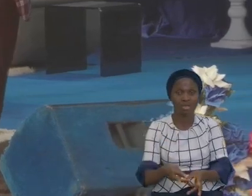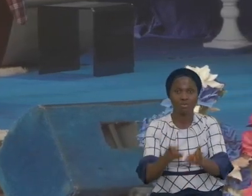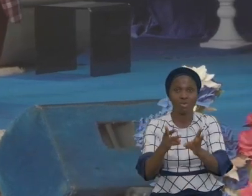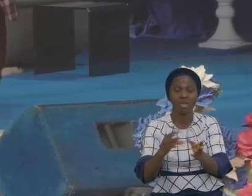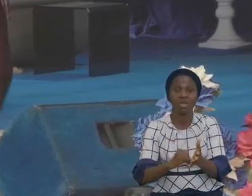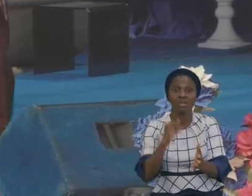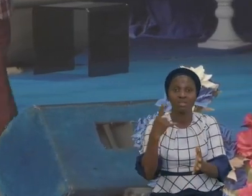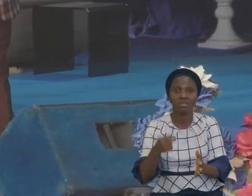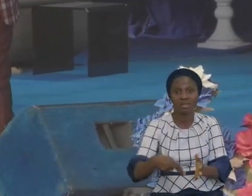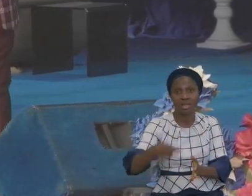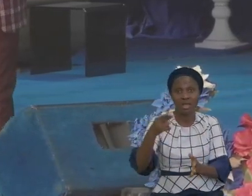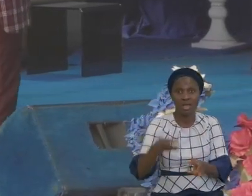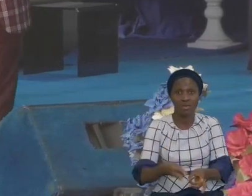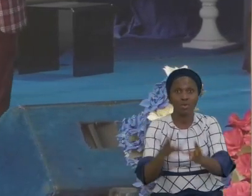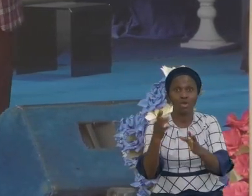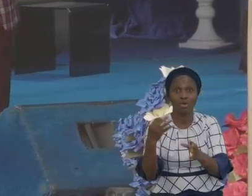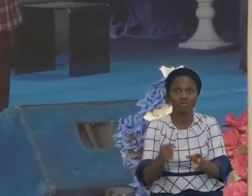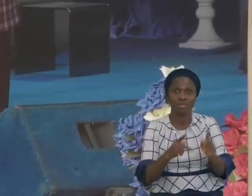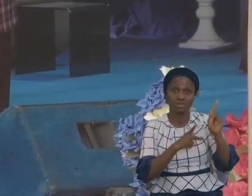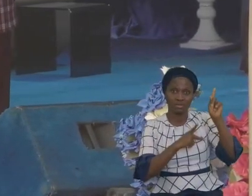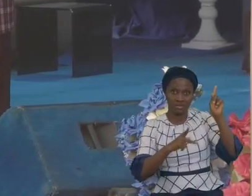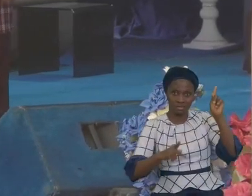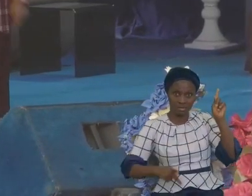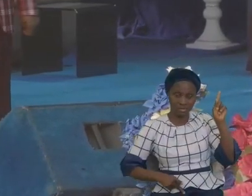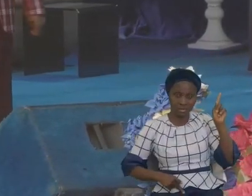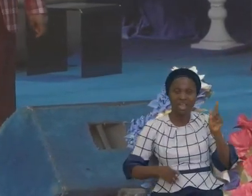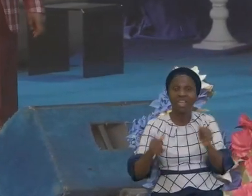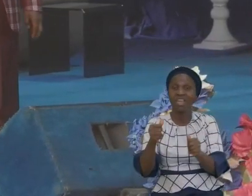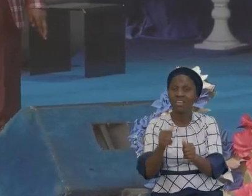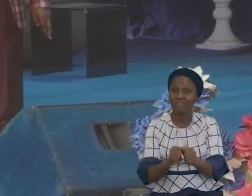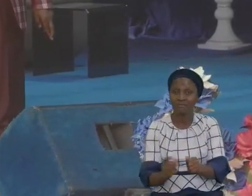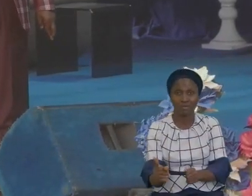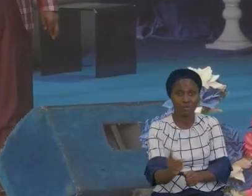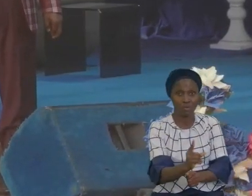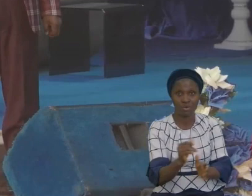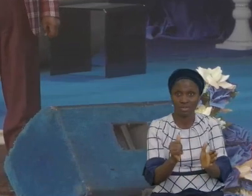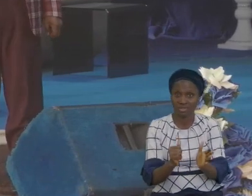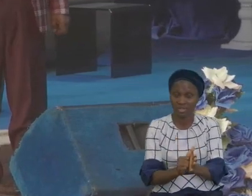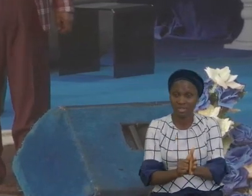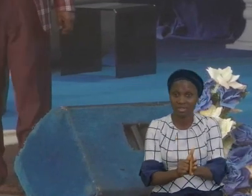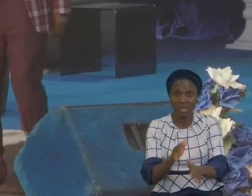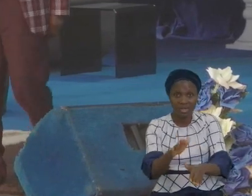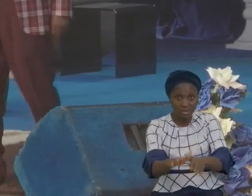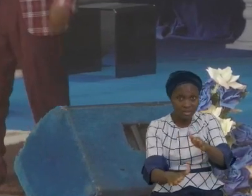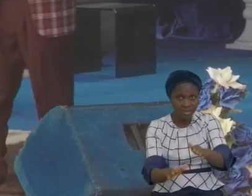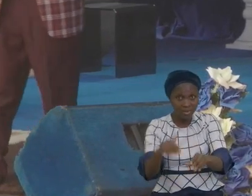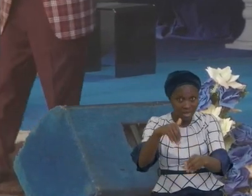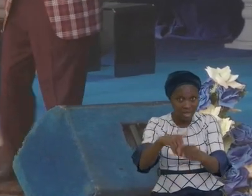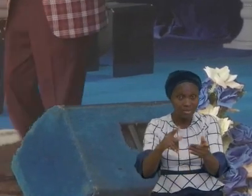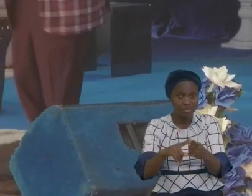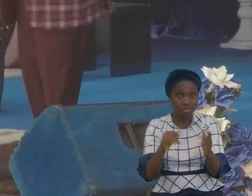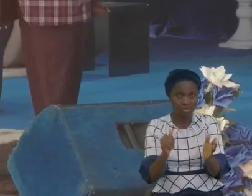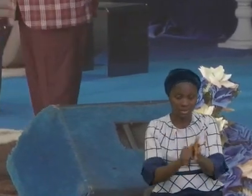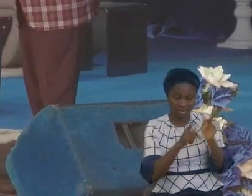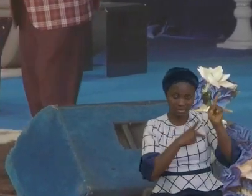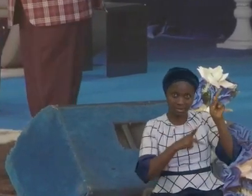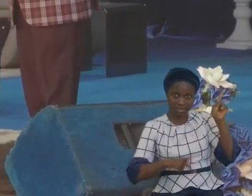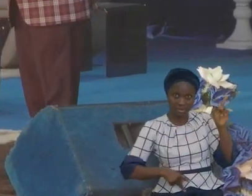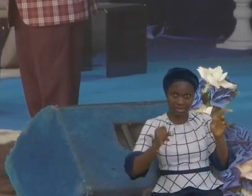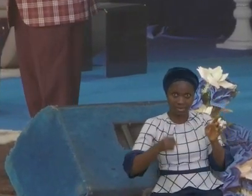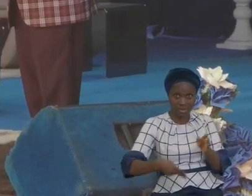Everyone that steps into that King's highway must go up.